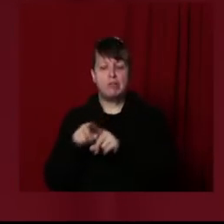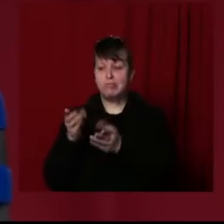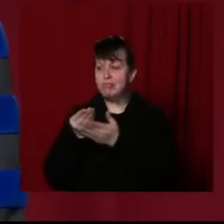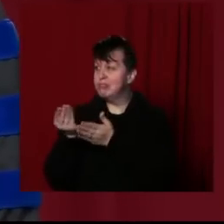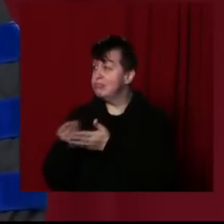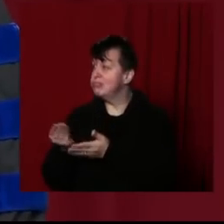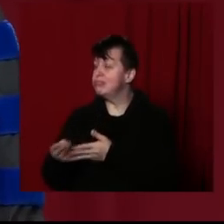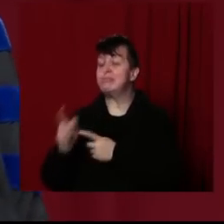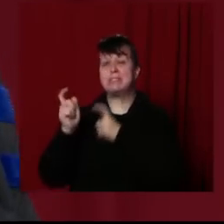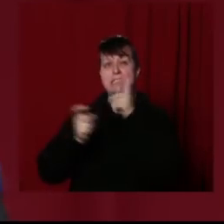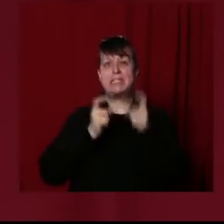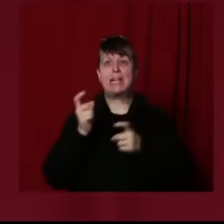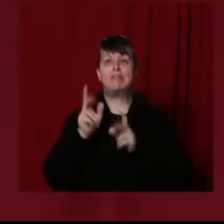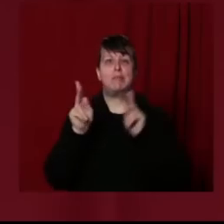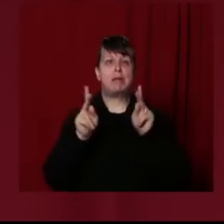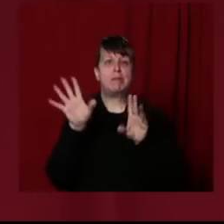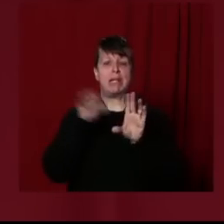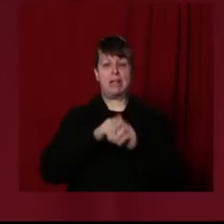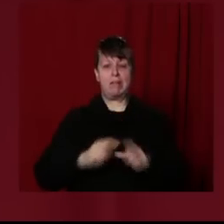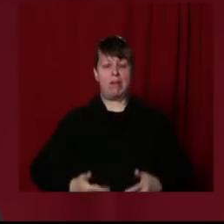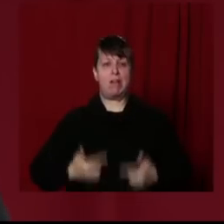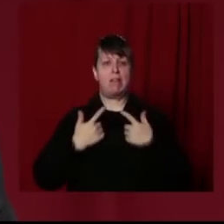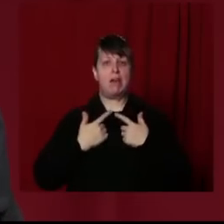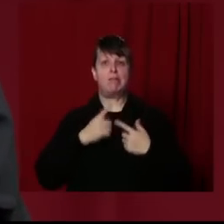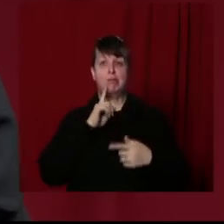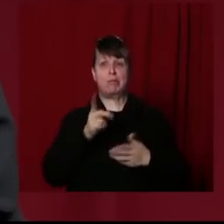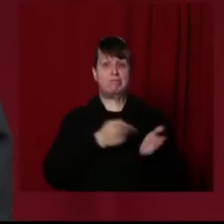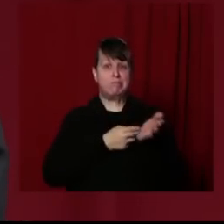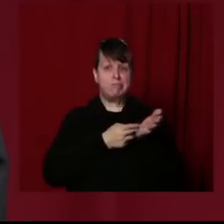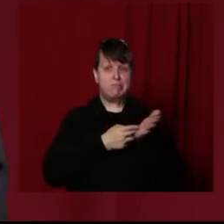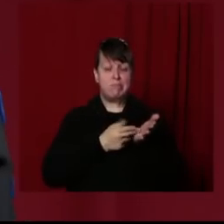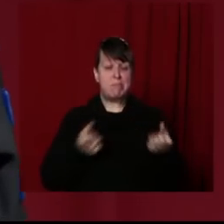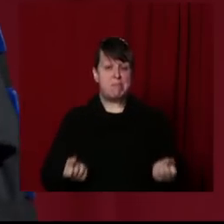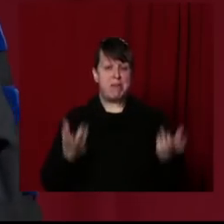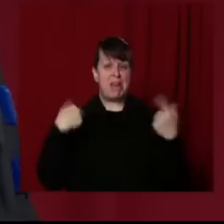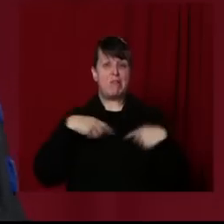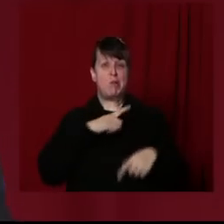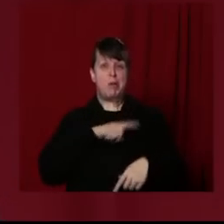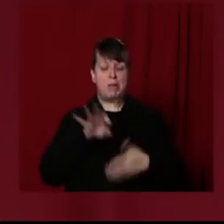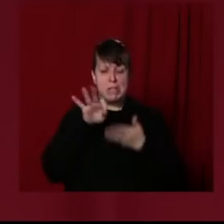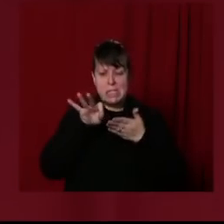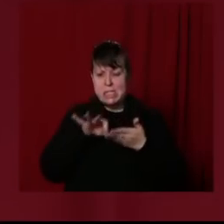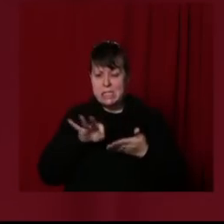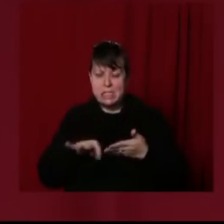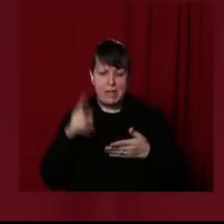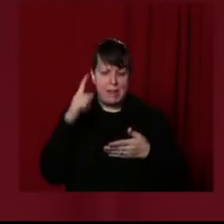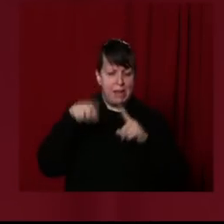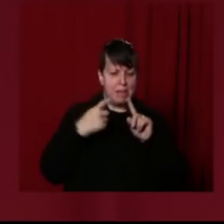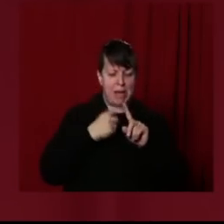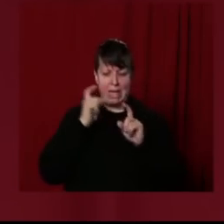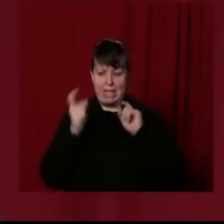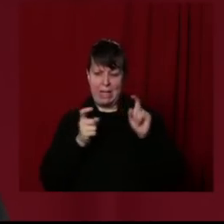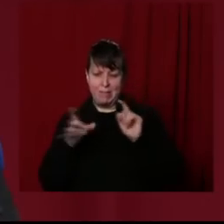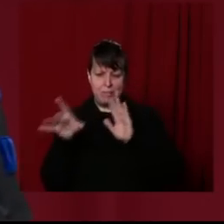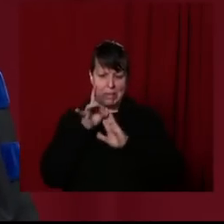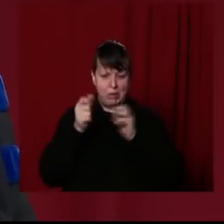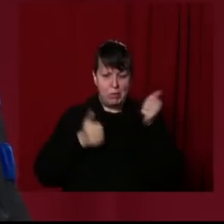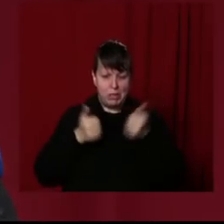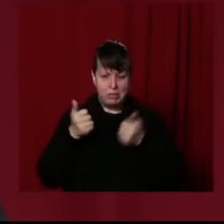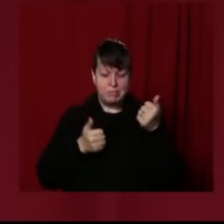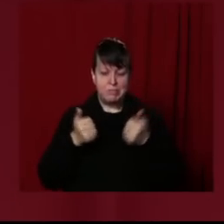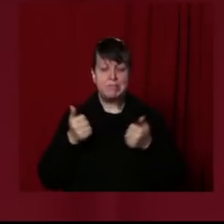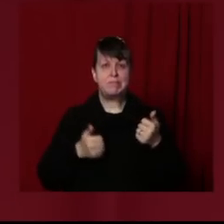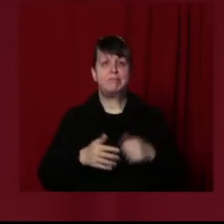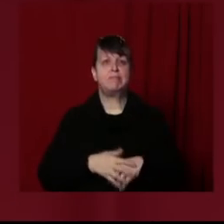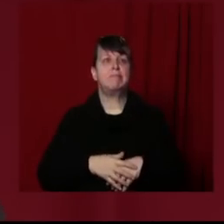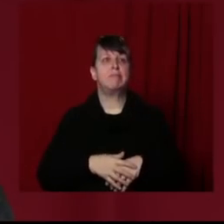of people in our lives. And truth be told, many of us make calculations when thinking about gift selection. When considering